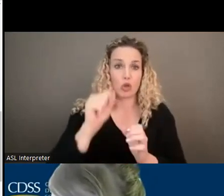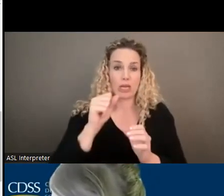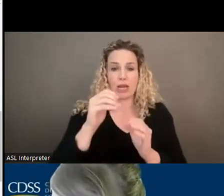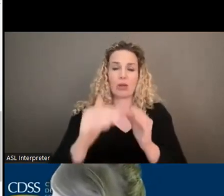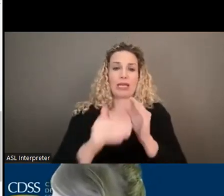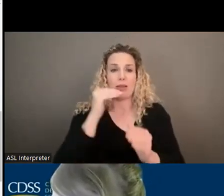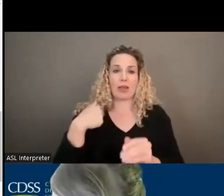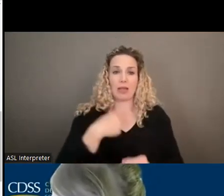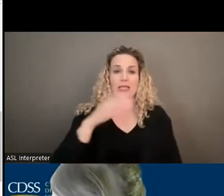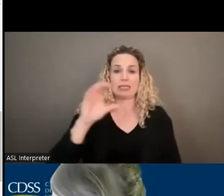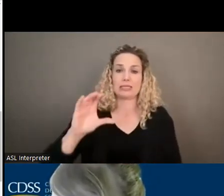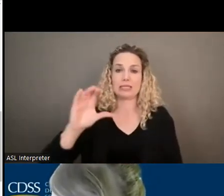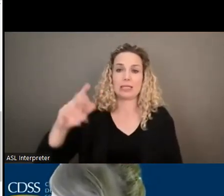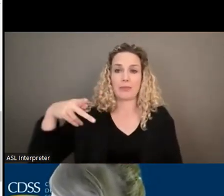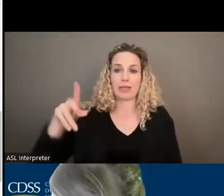at